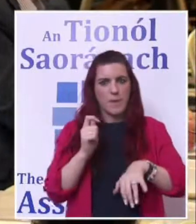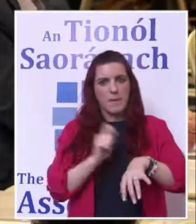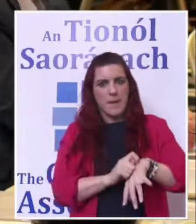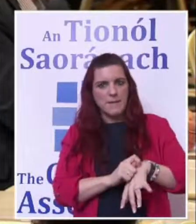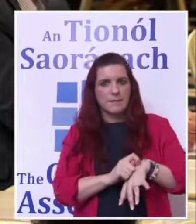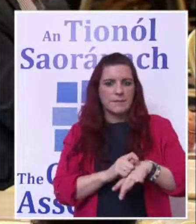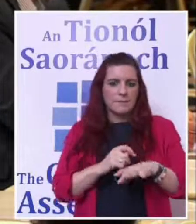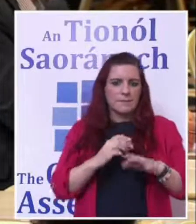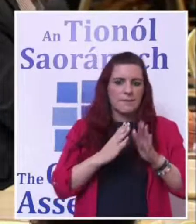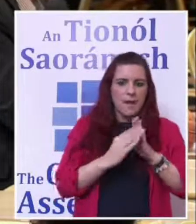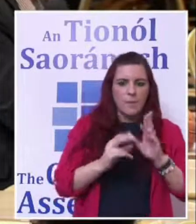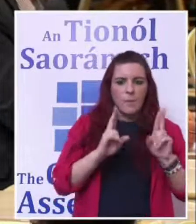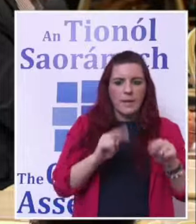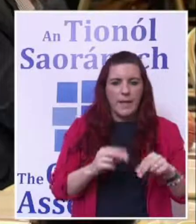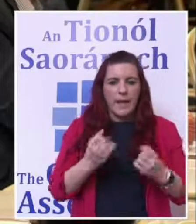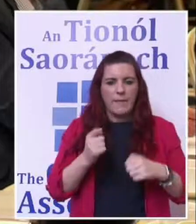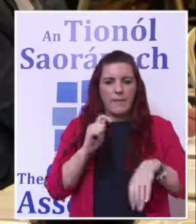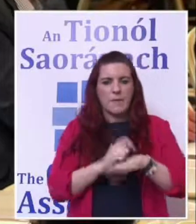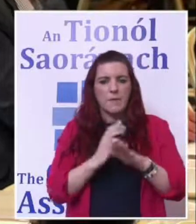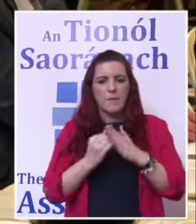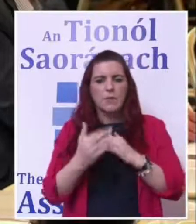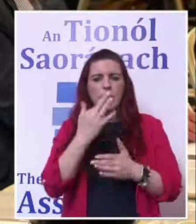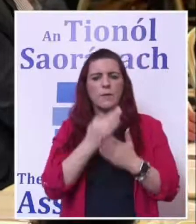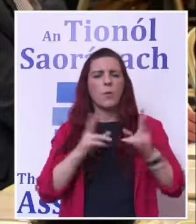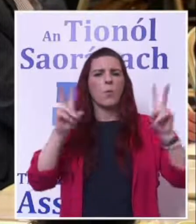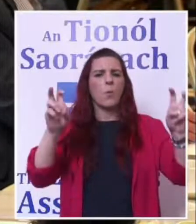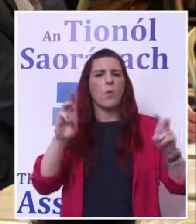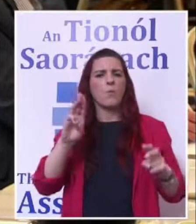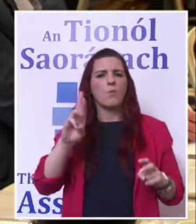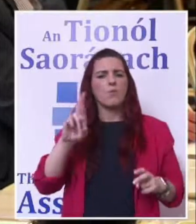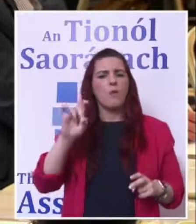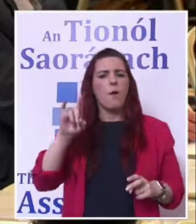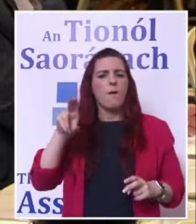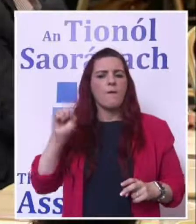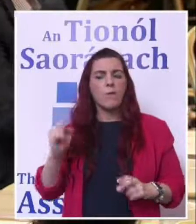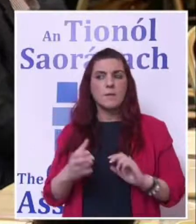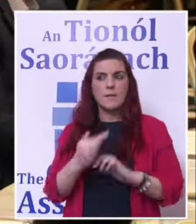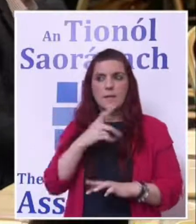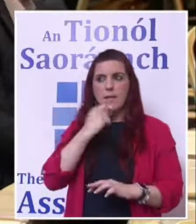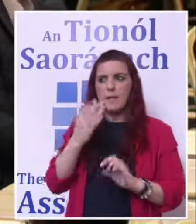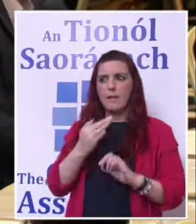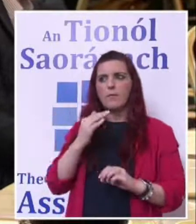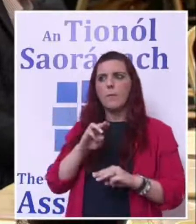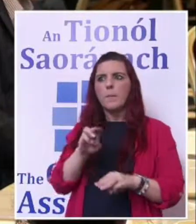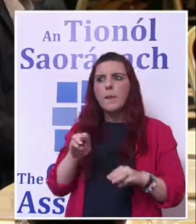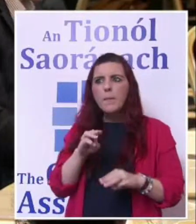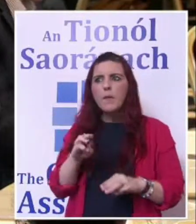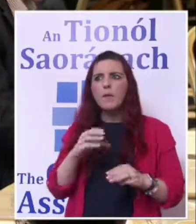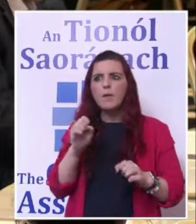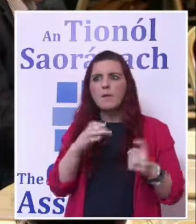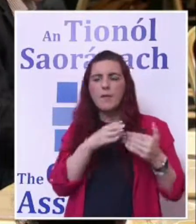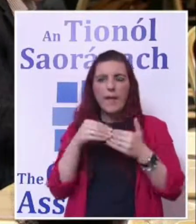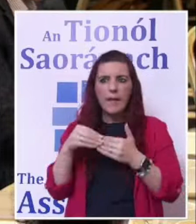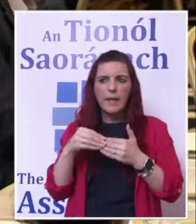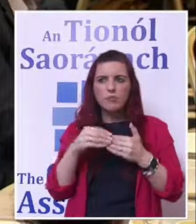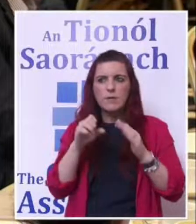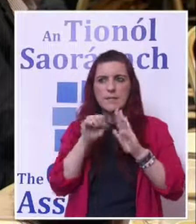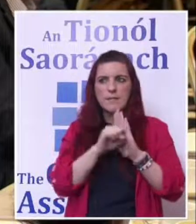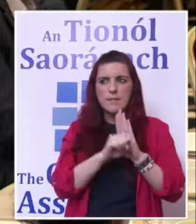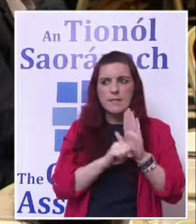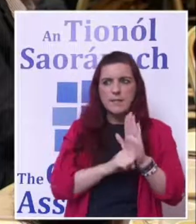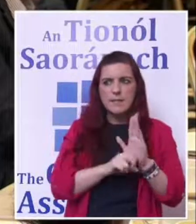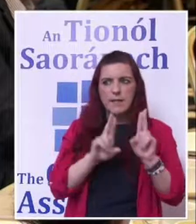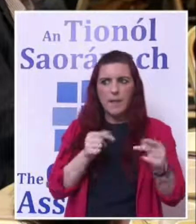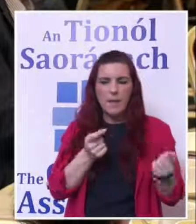place. But just to quote a couple of proverbs, one is that if people are prosperous, even a leaderless state can